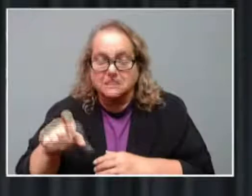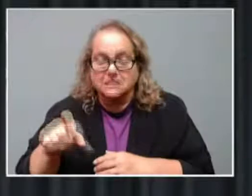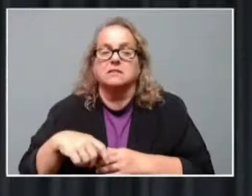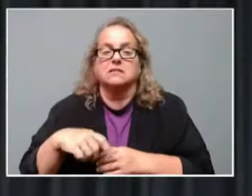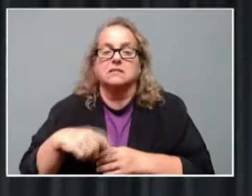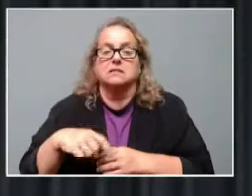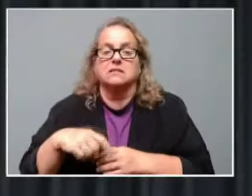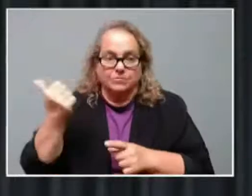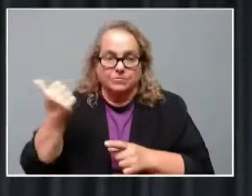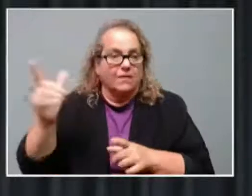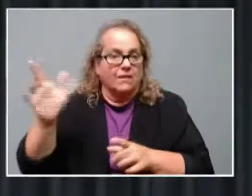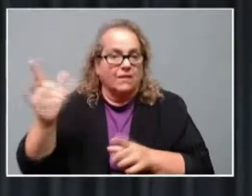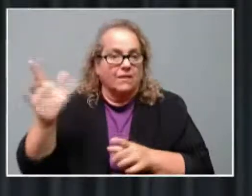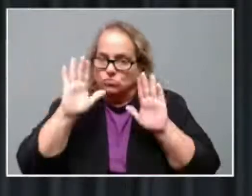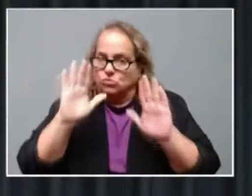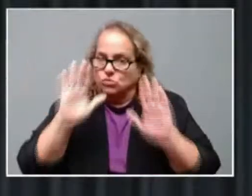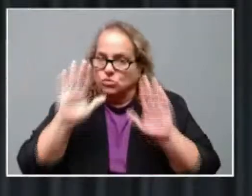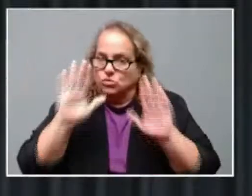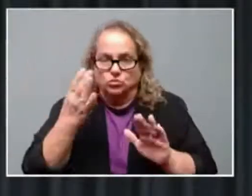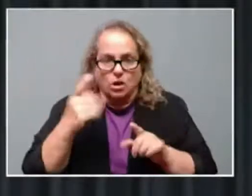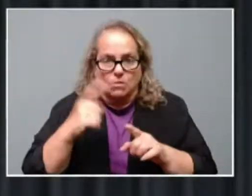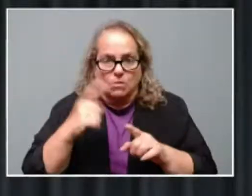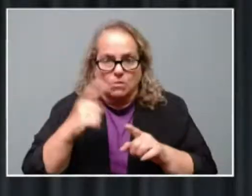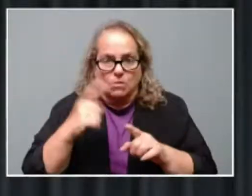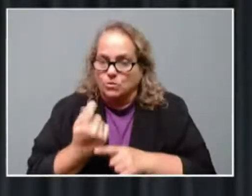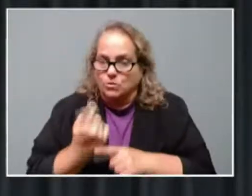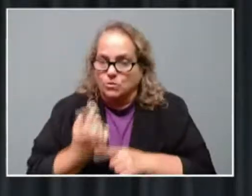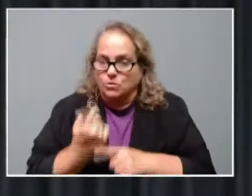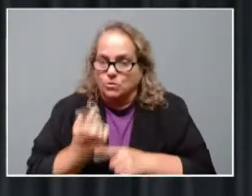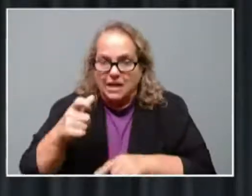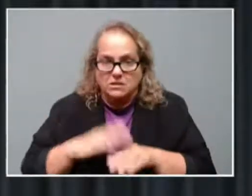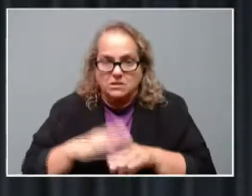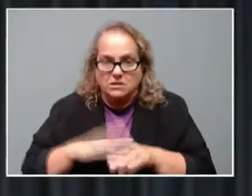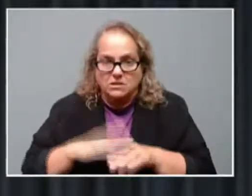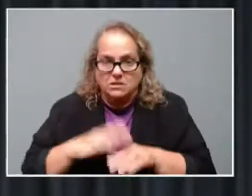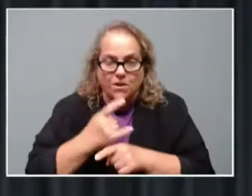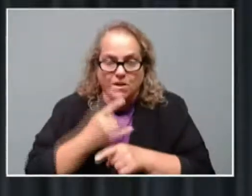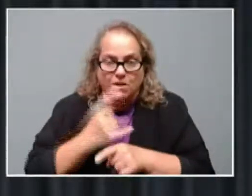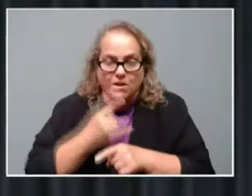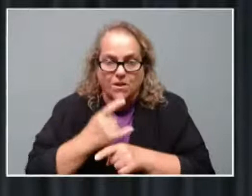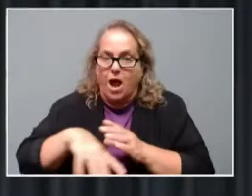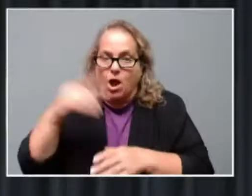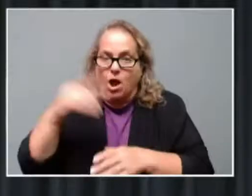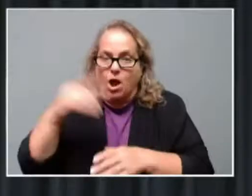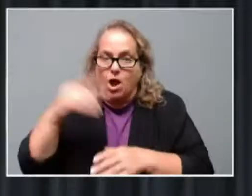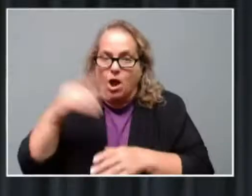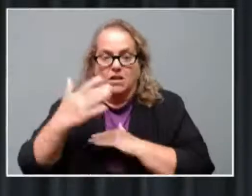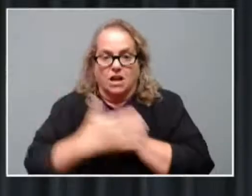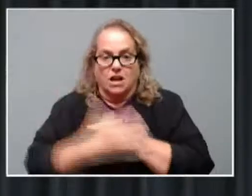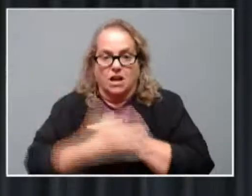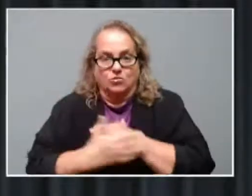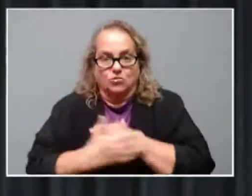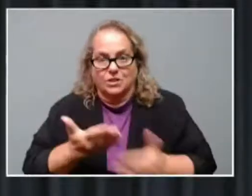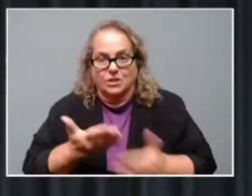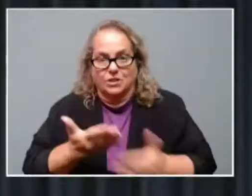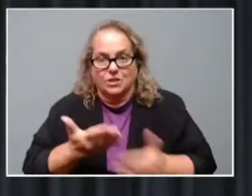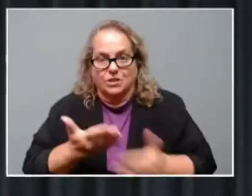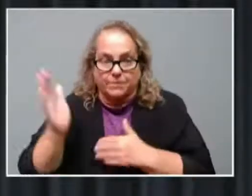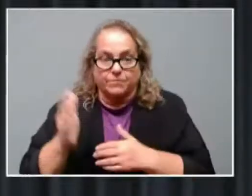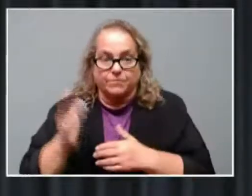incredible job because of that work, because of the work of so many. This industry is going to